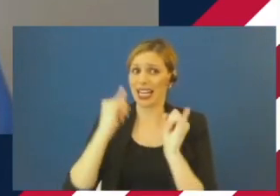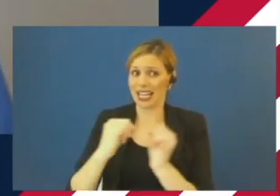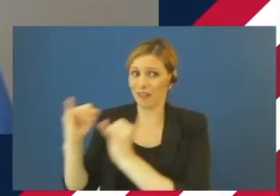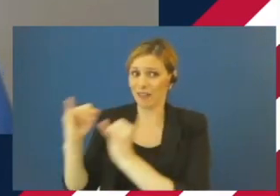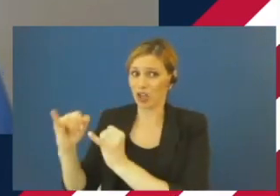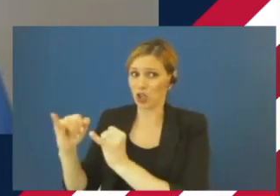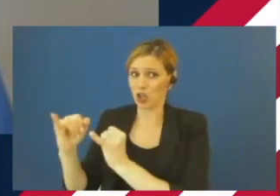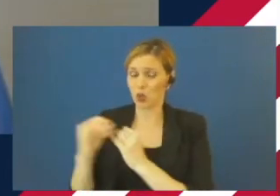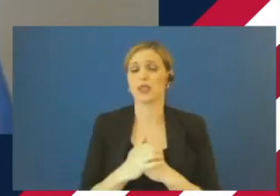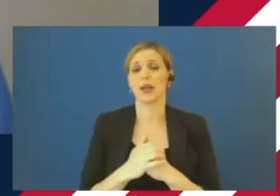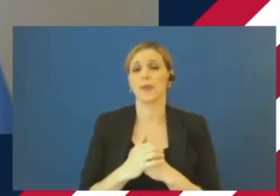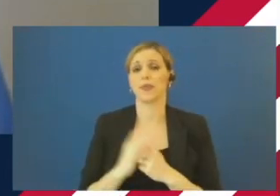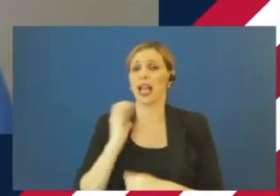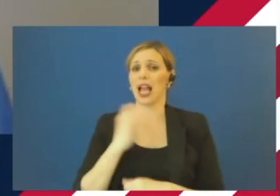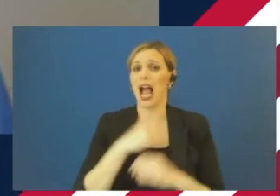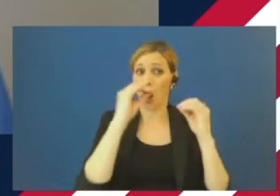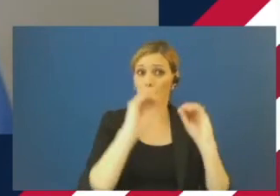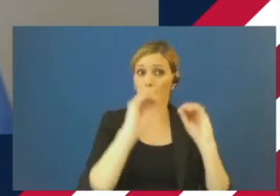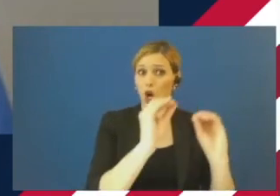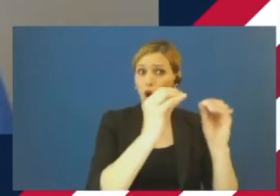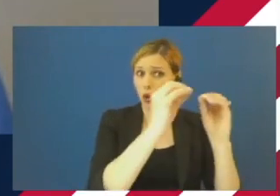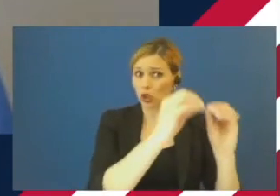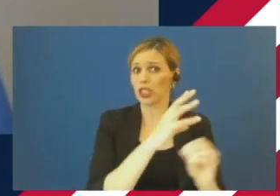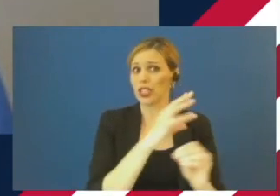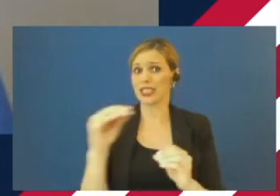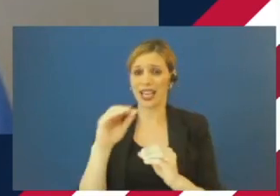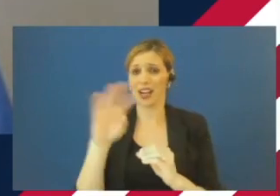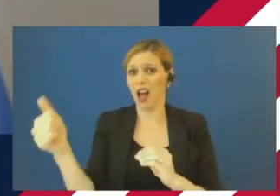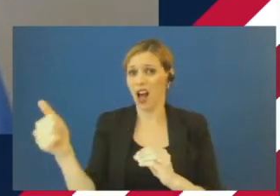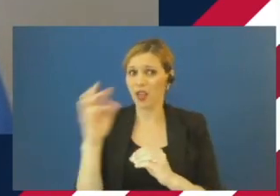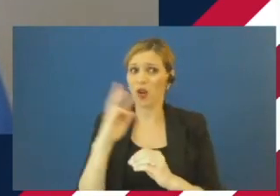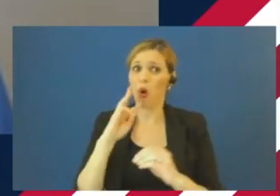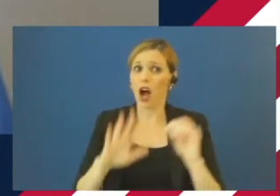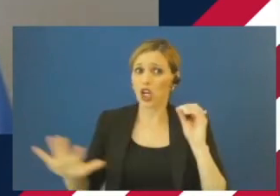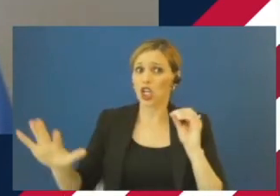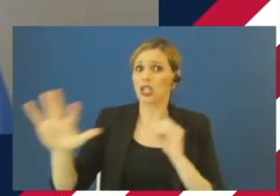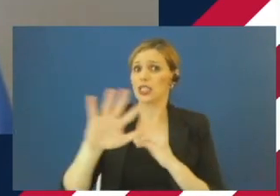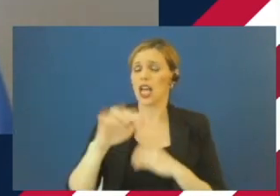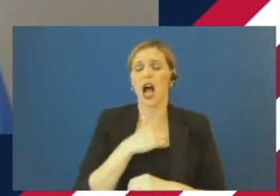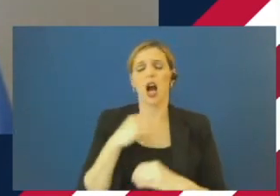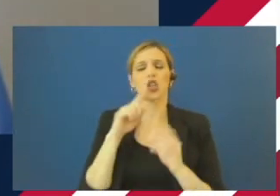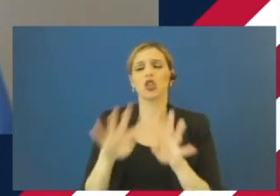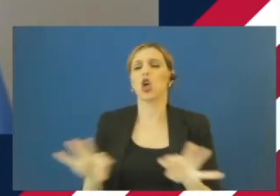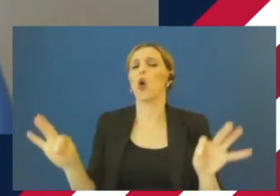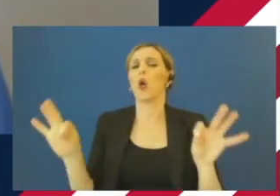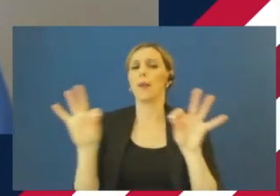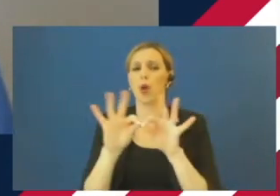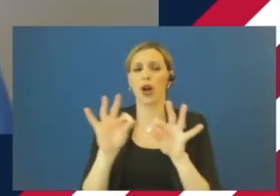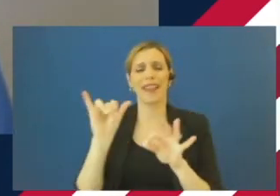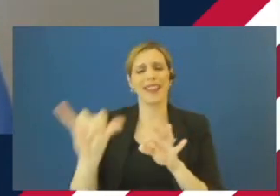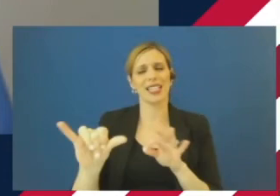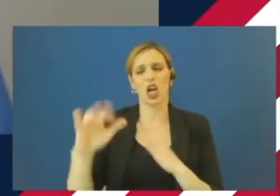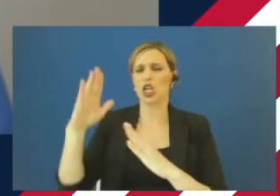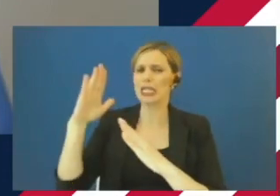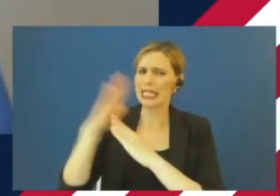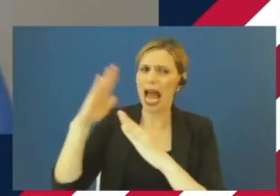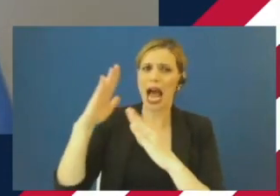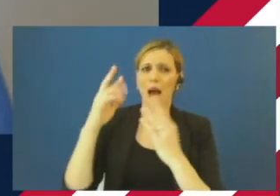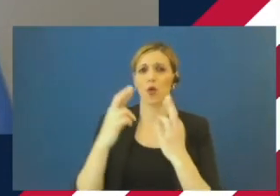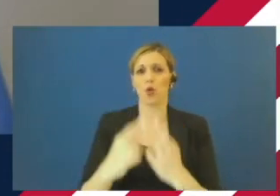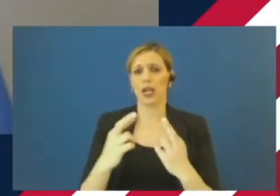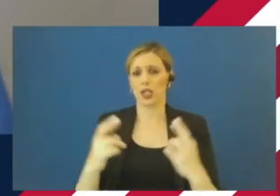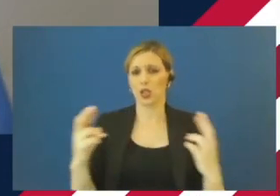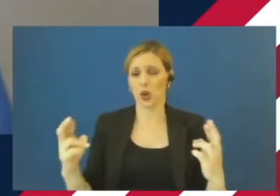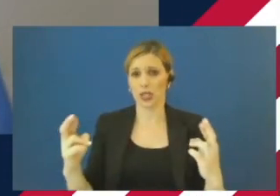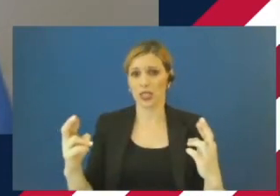oceans and coasts are vital biodiverse ecosystems and our greatest shared resource. We oppose efforts to roll back